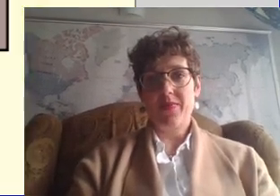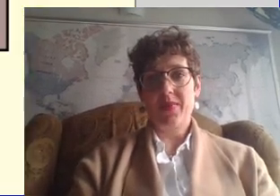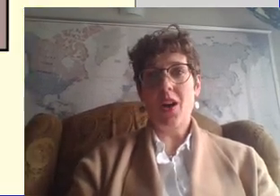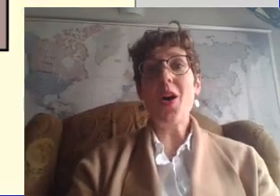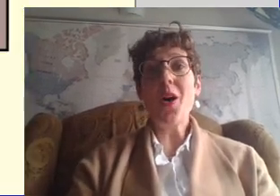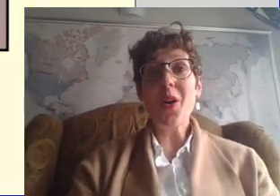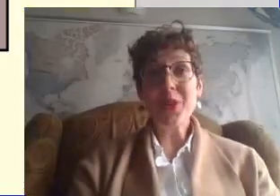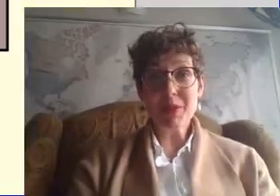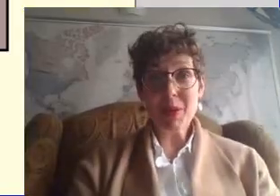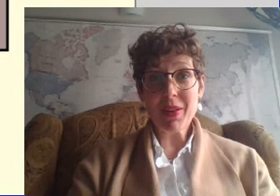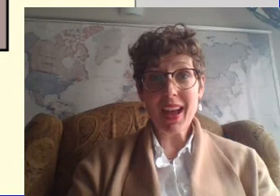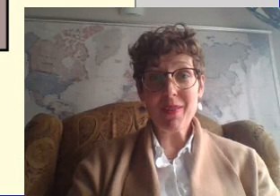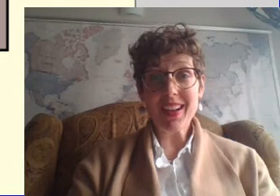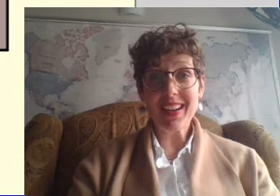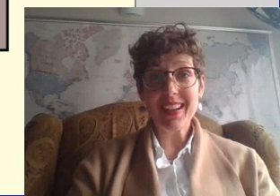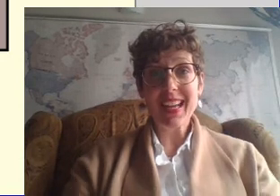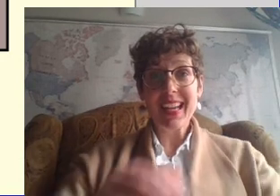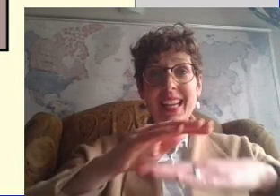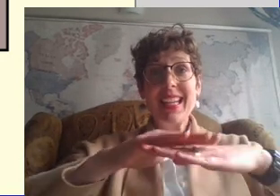here. Oh, do you